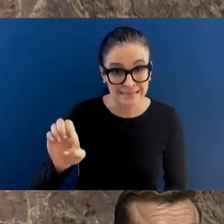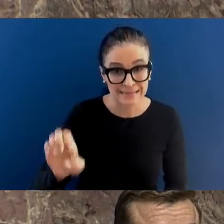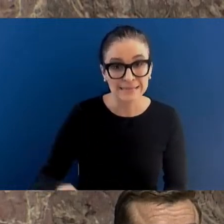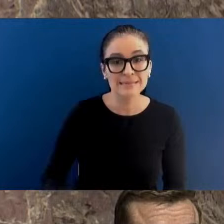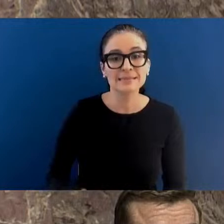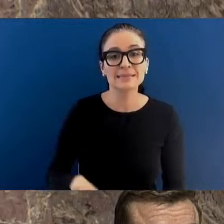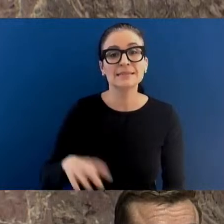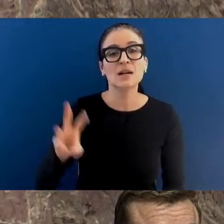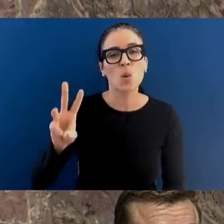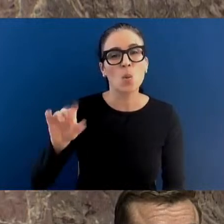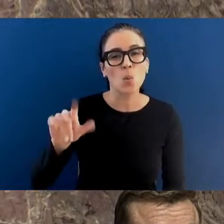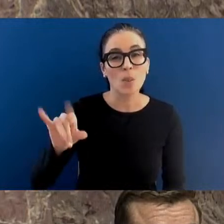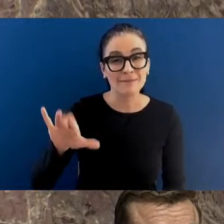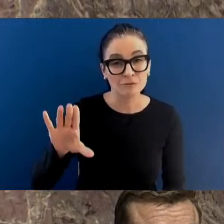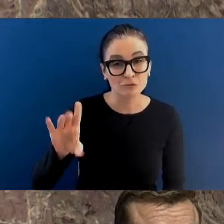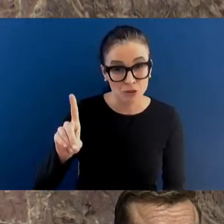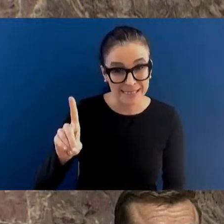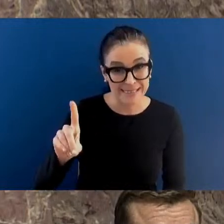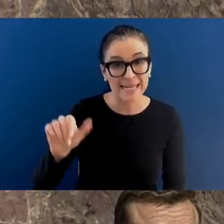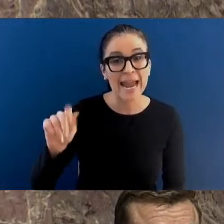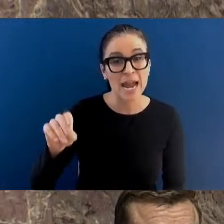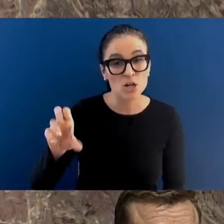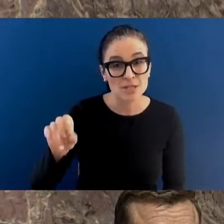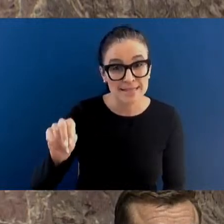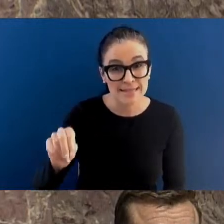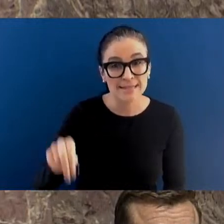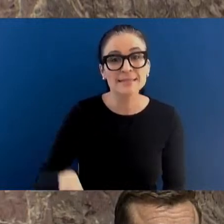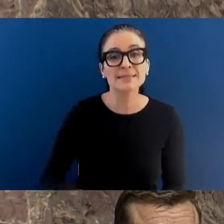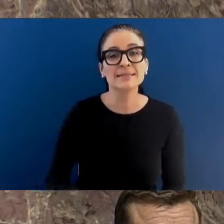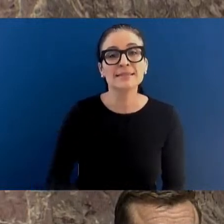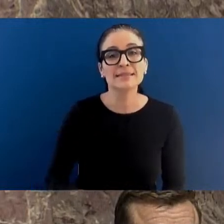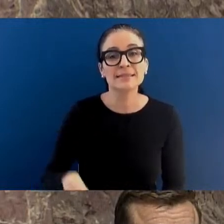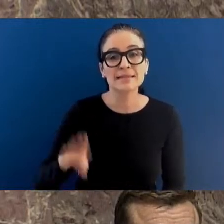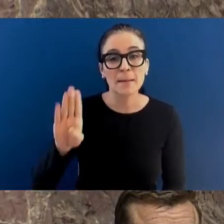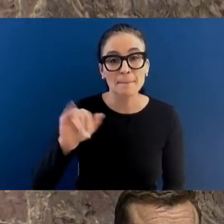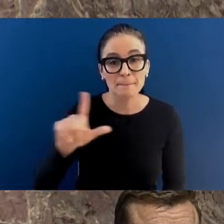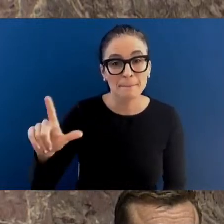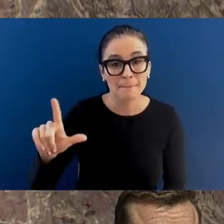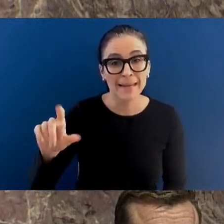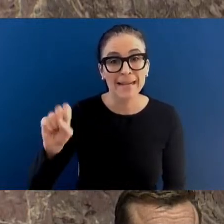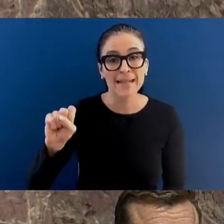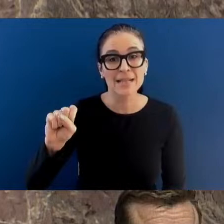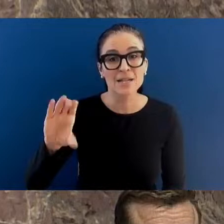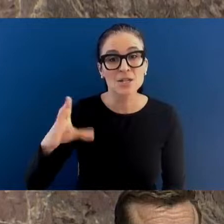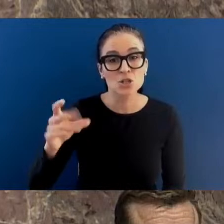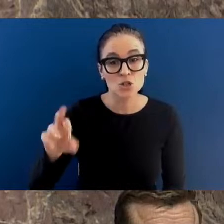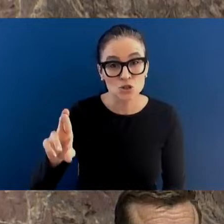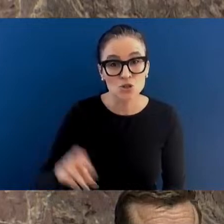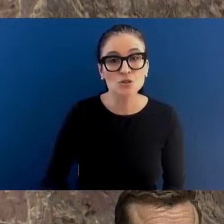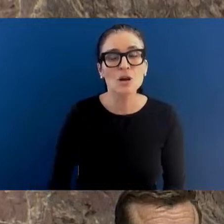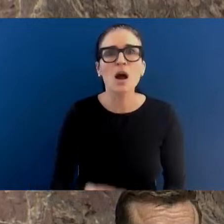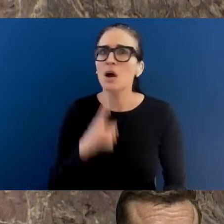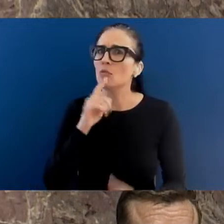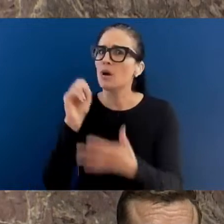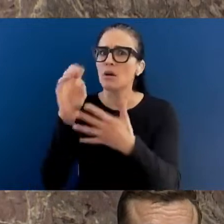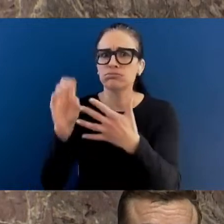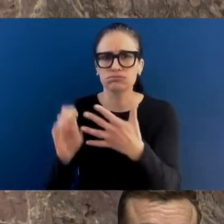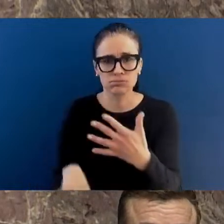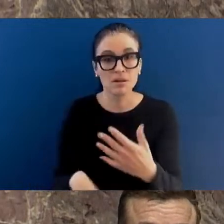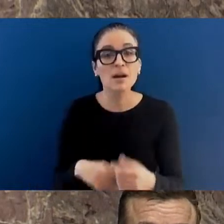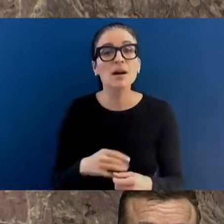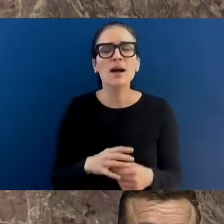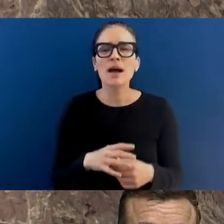Western culture. And of course the historic Rose Ranch, which is our century ranch this year. The incredible stories of these pioneers